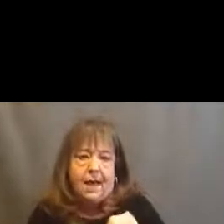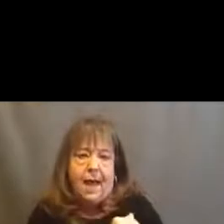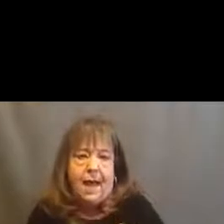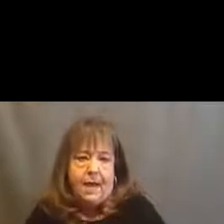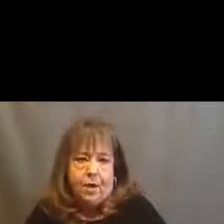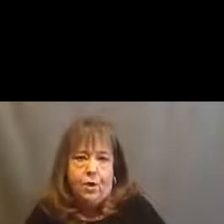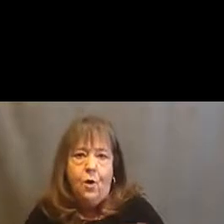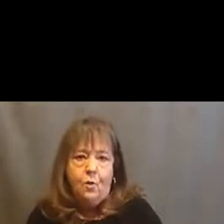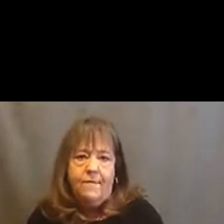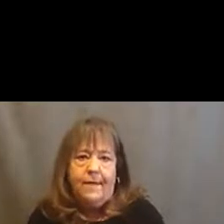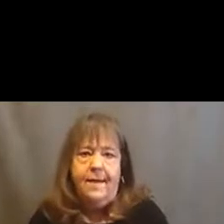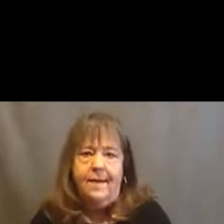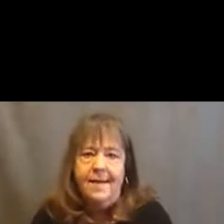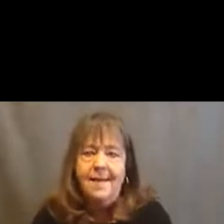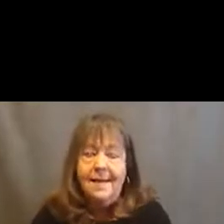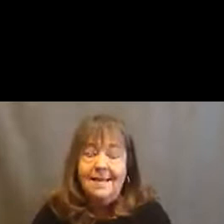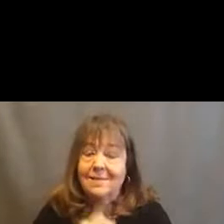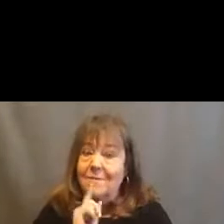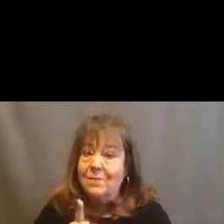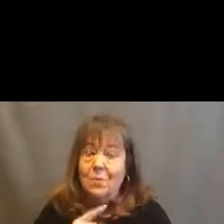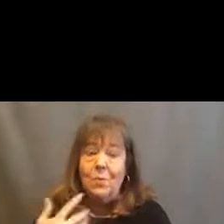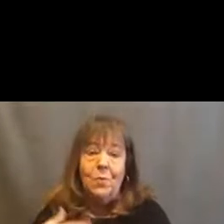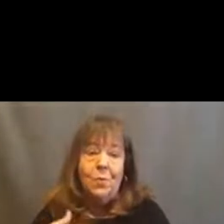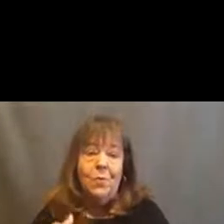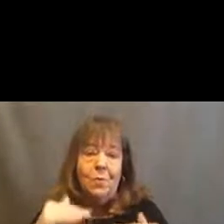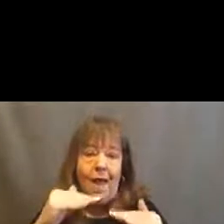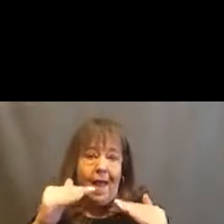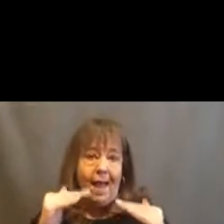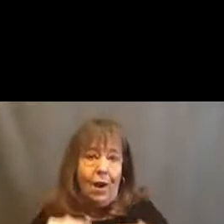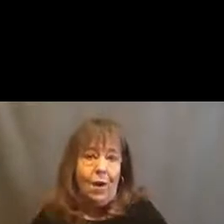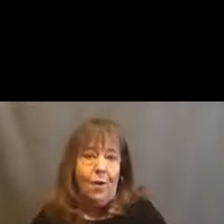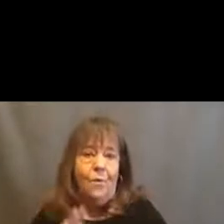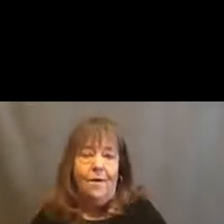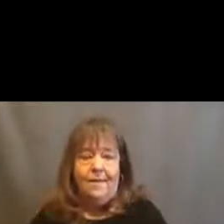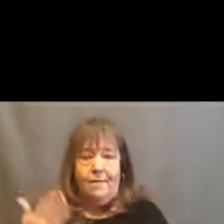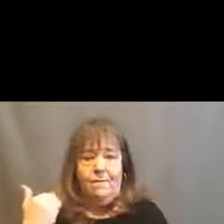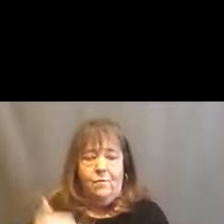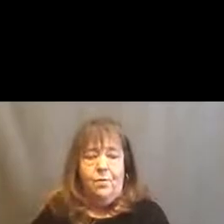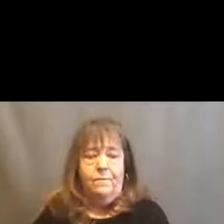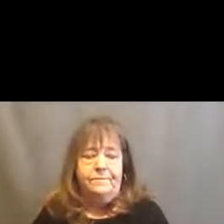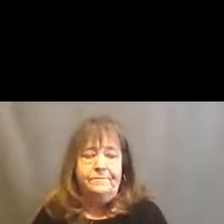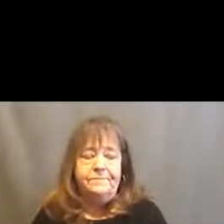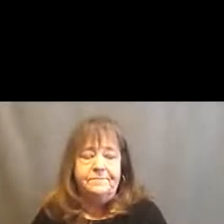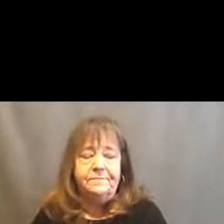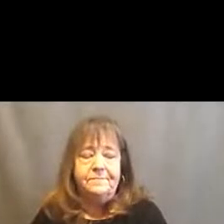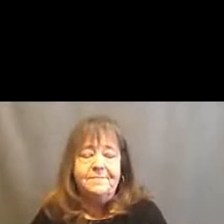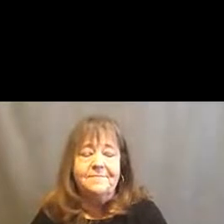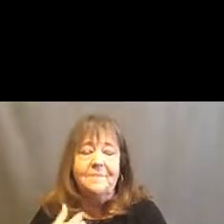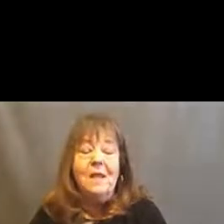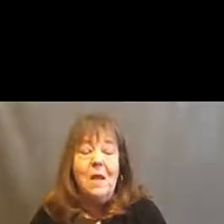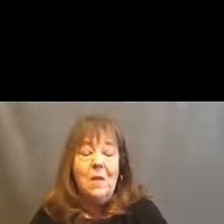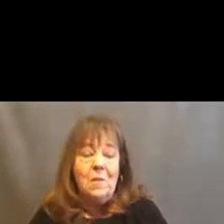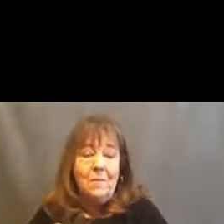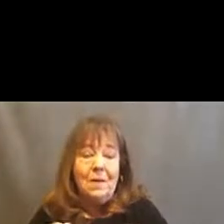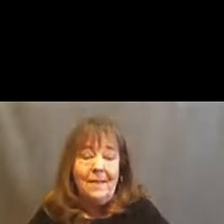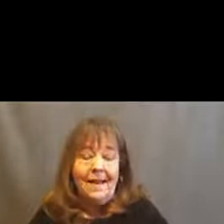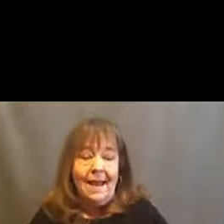patients, which again is significantly lower than where we had been historically. We've been able to send the